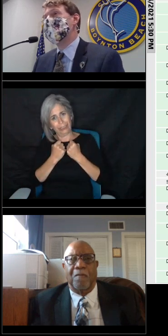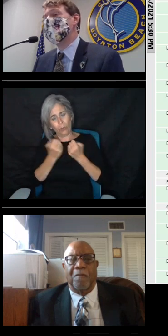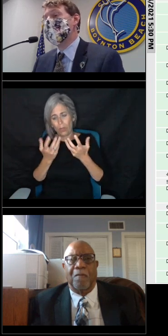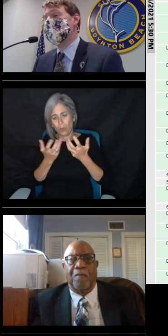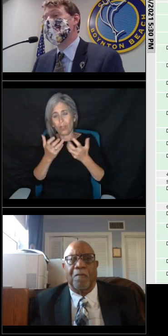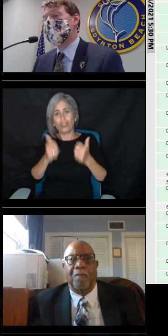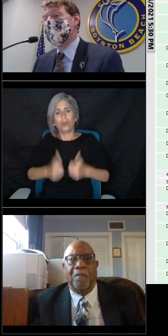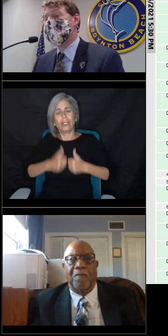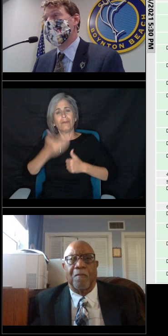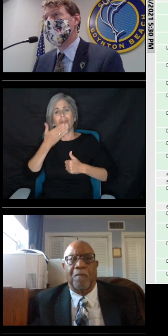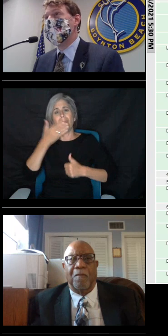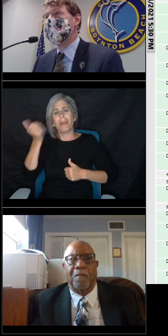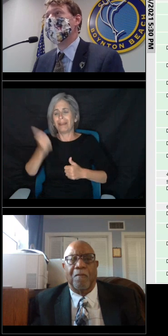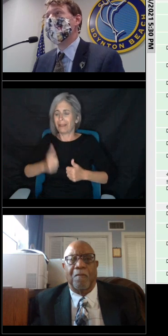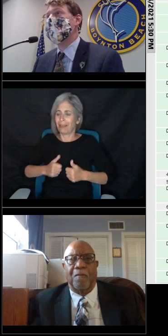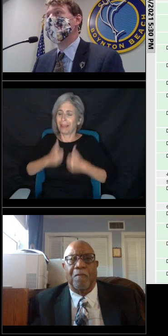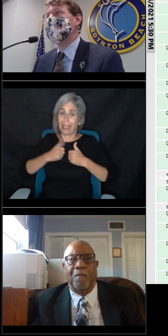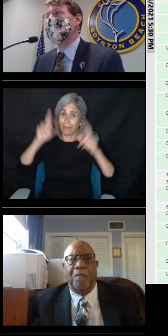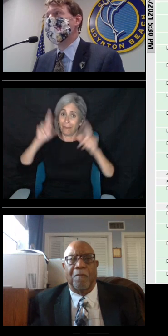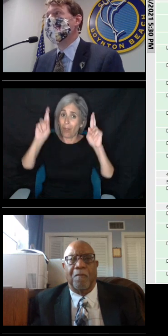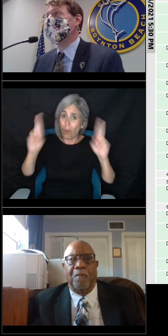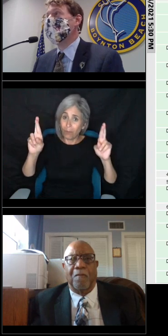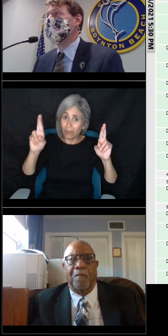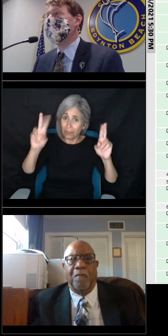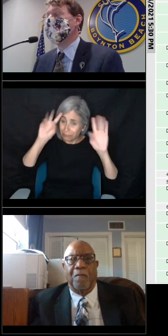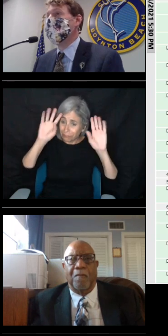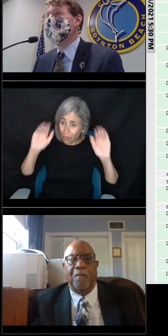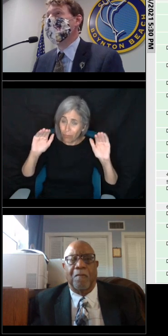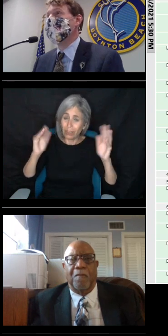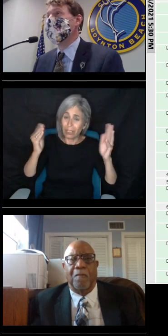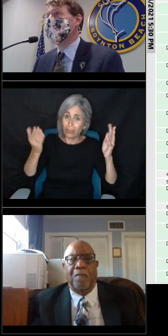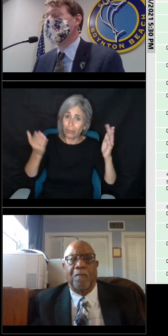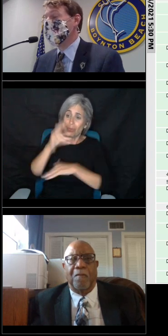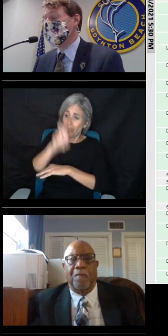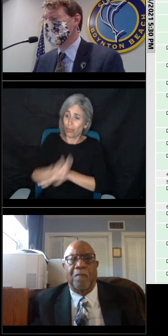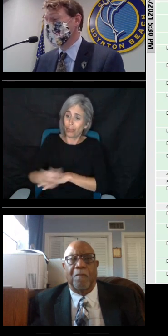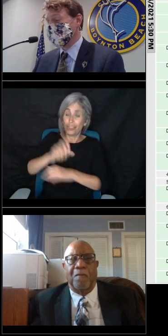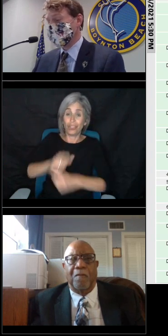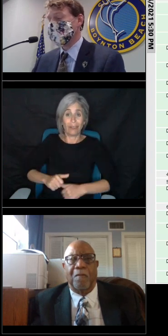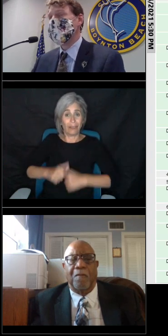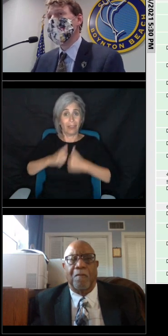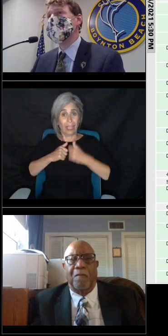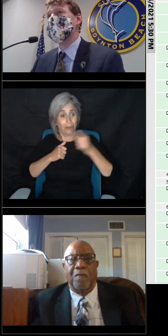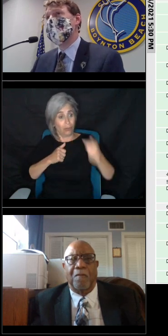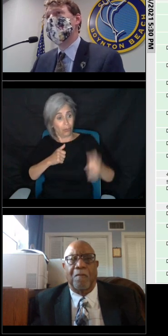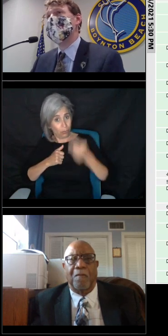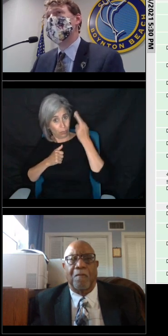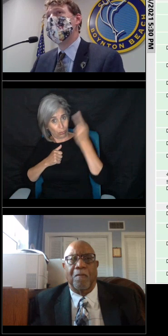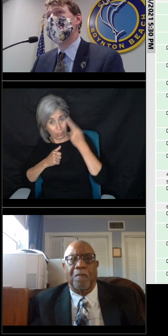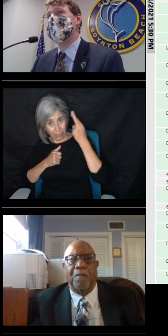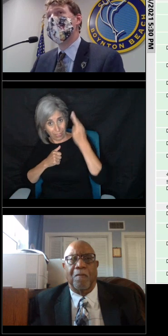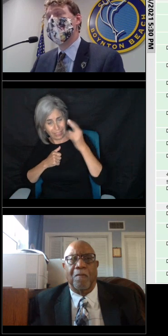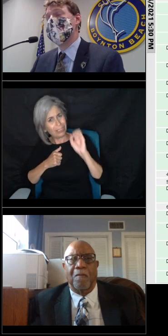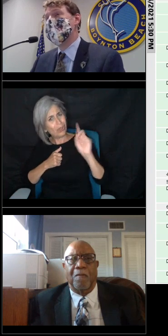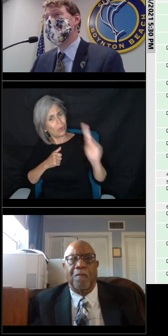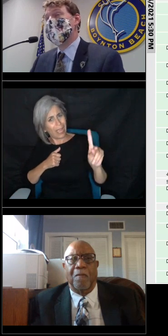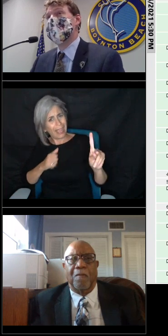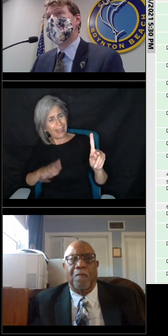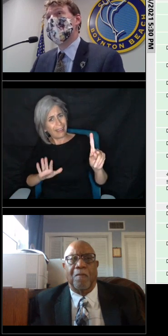best lives. So I hopefully, throughout the journey of life, you realize that it's okay to be